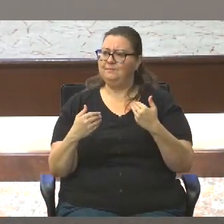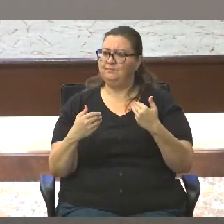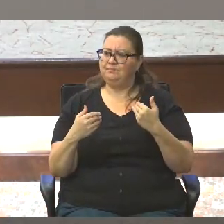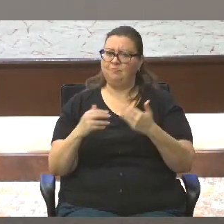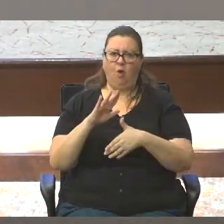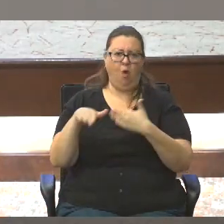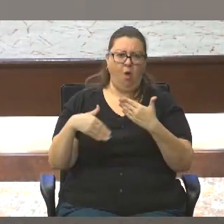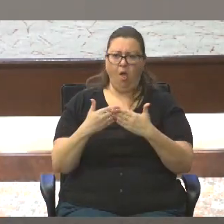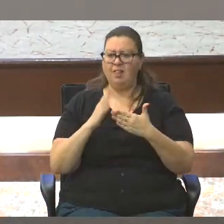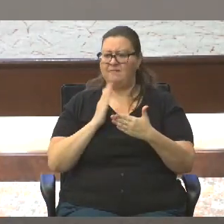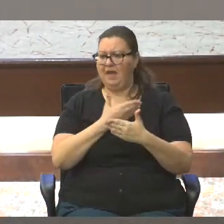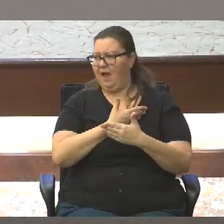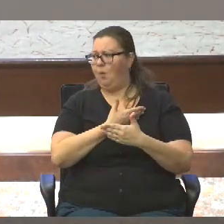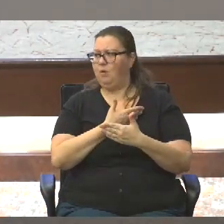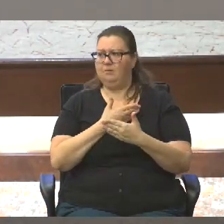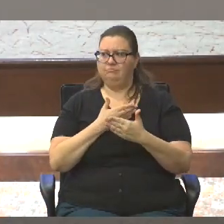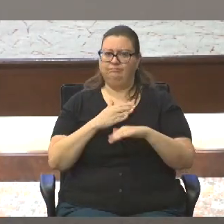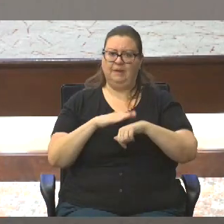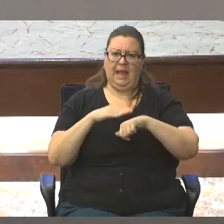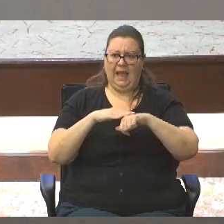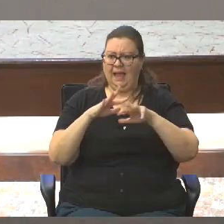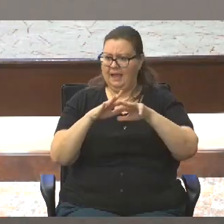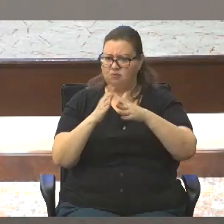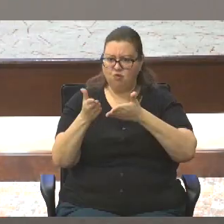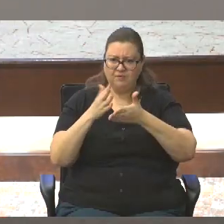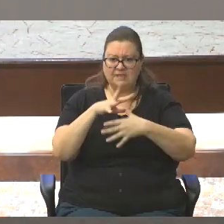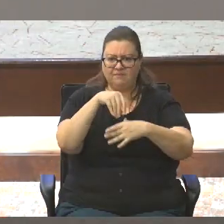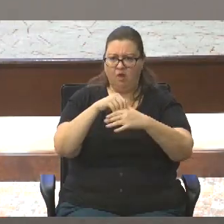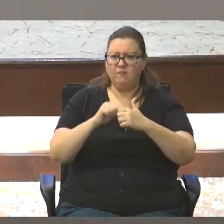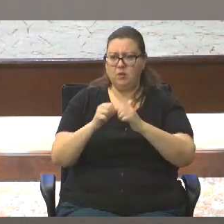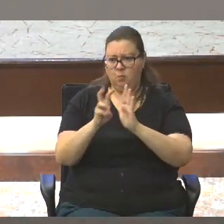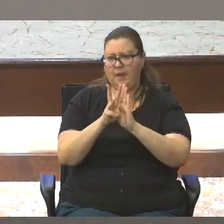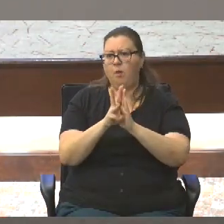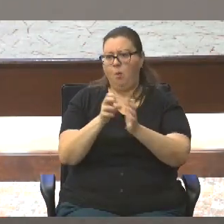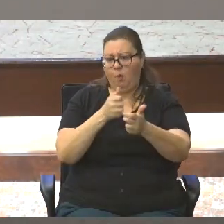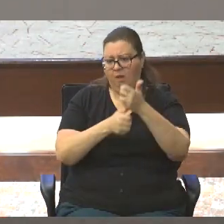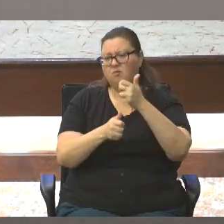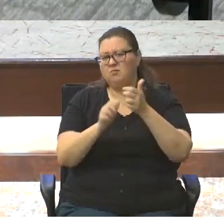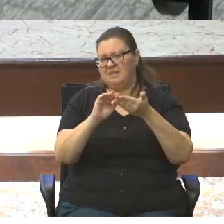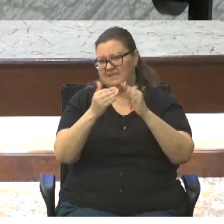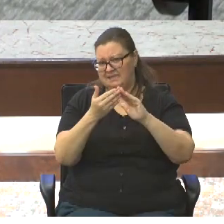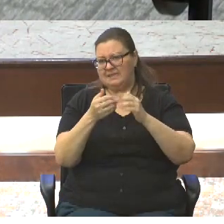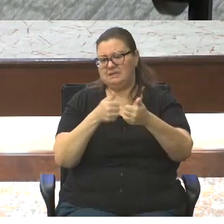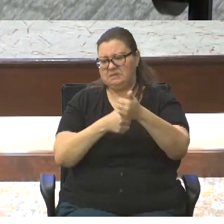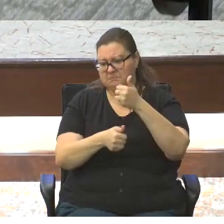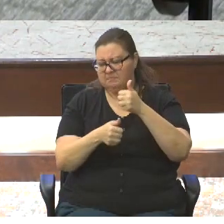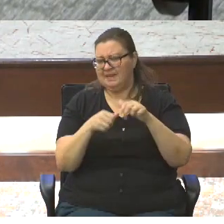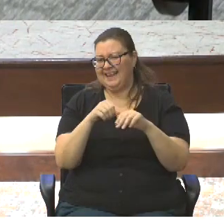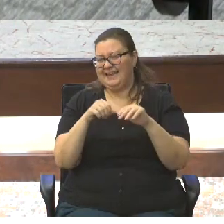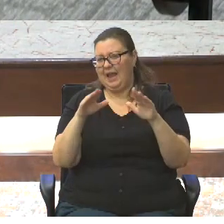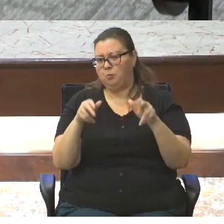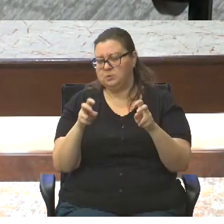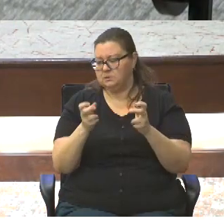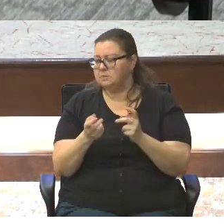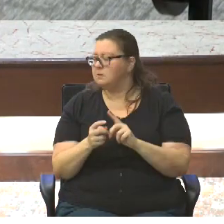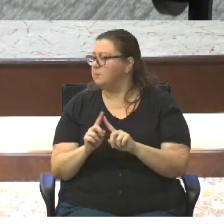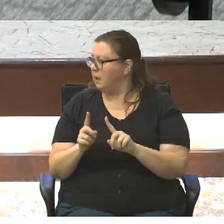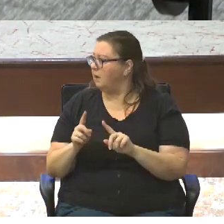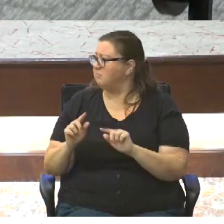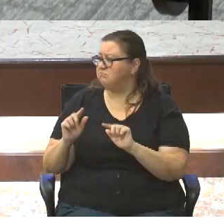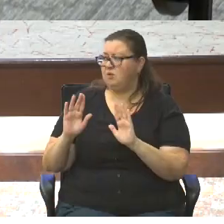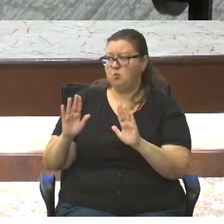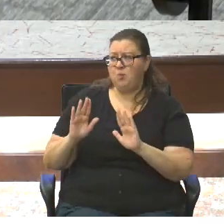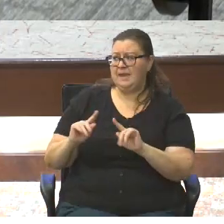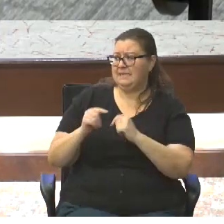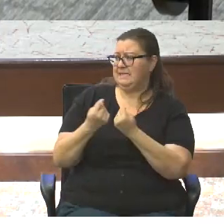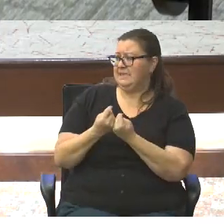in-house. And our team has been doing amazing work, and led, of course, by Melissa. I'm looking